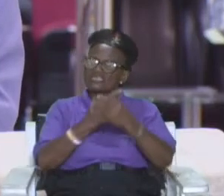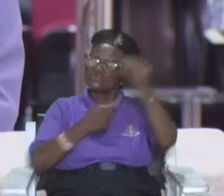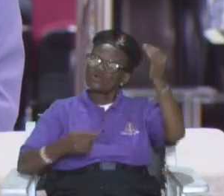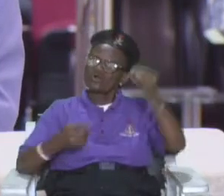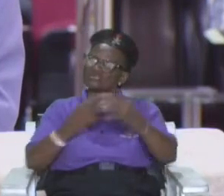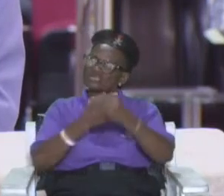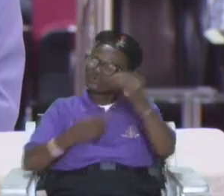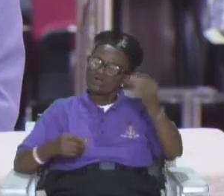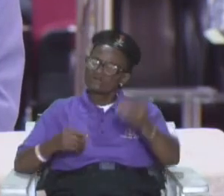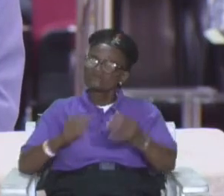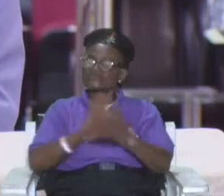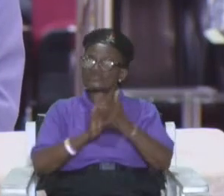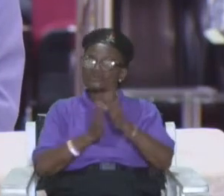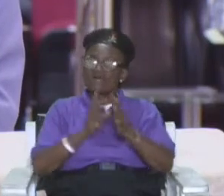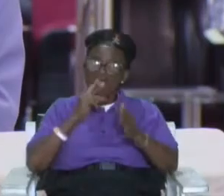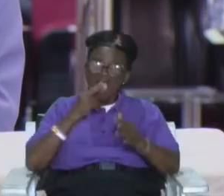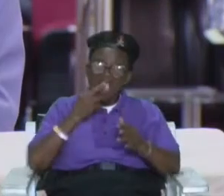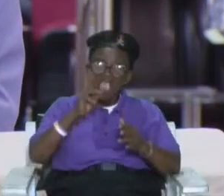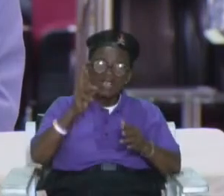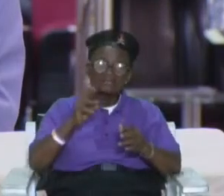it.